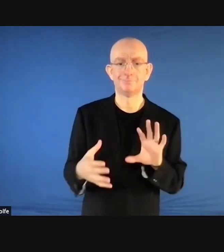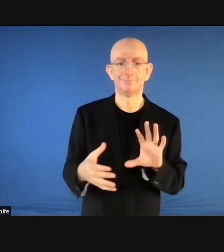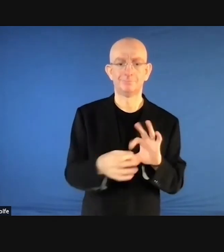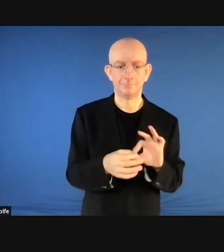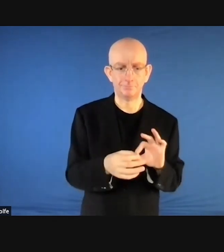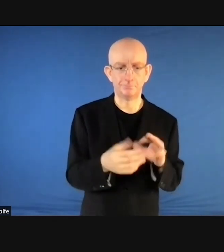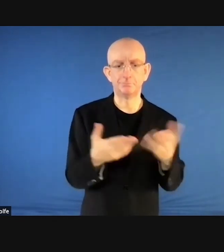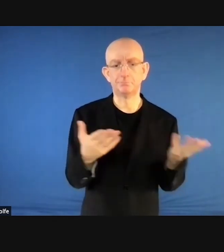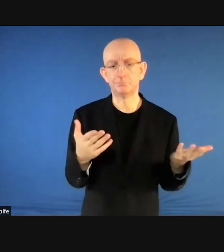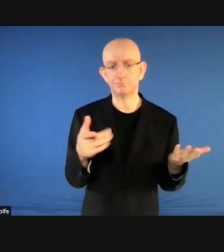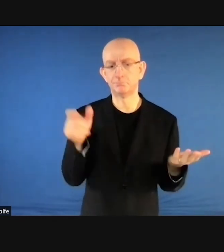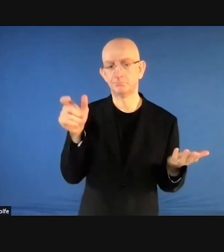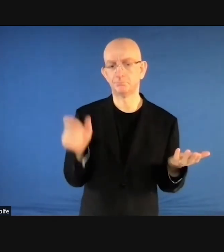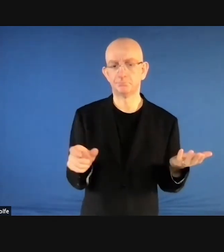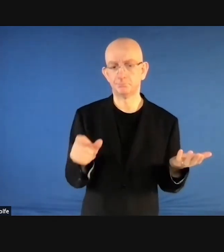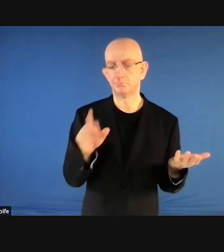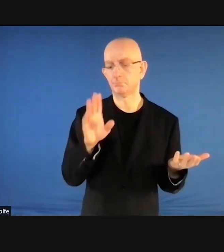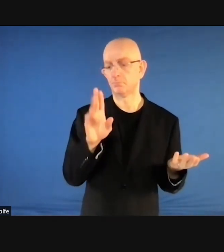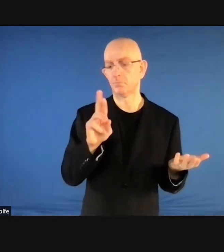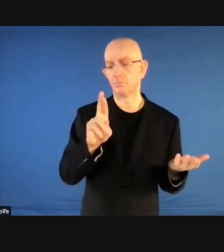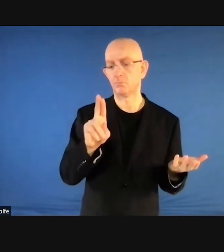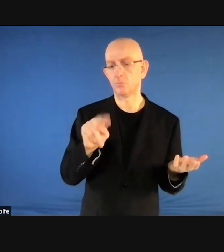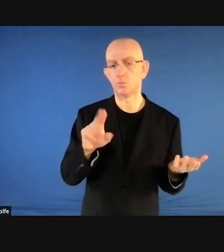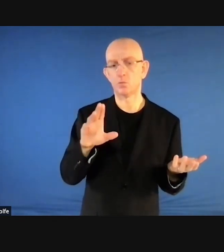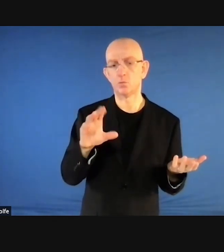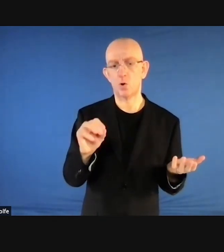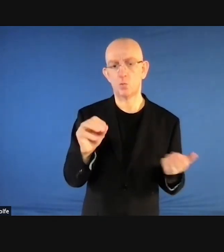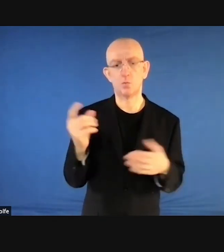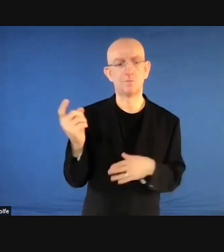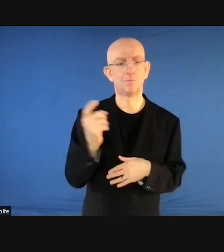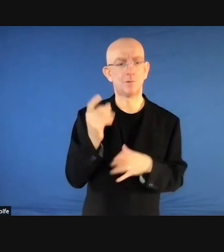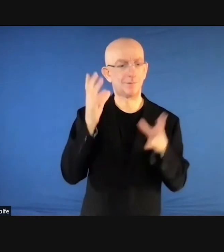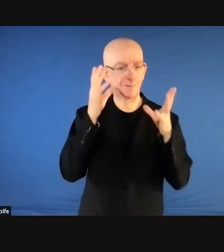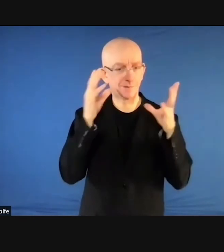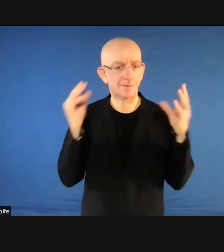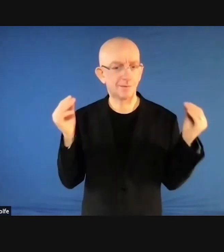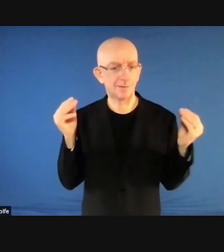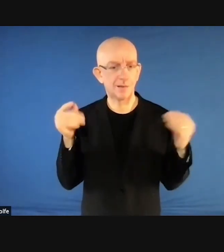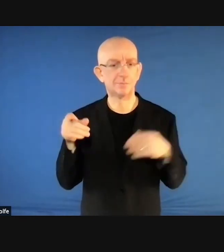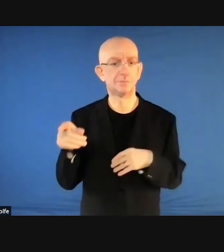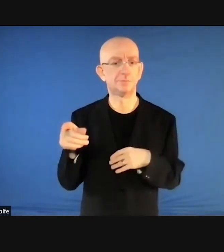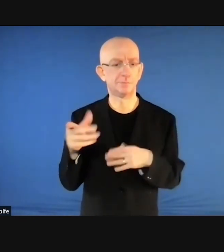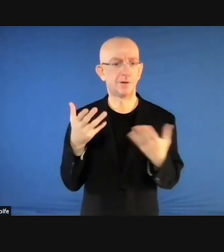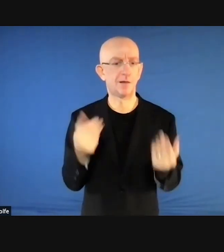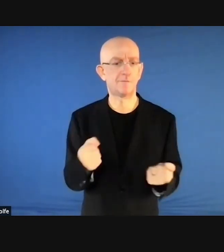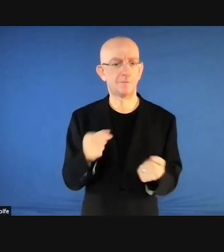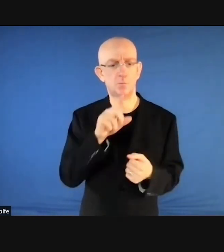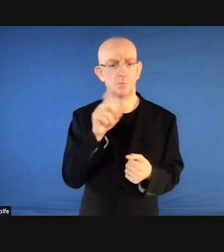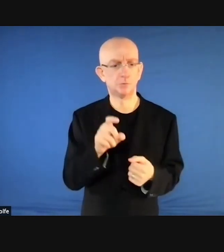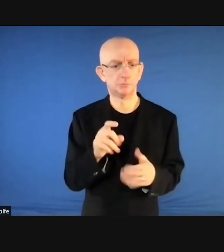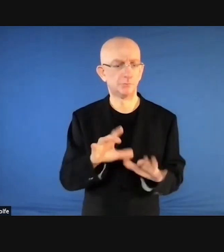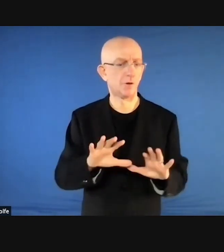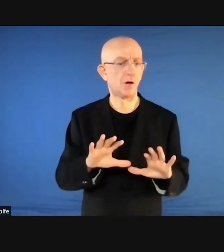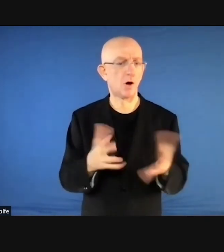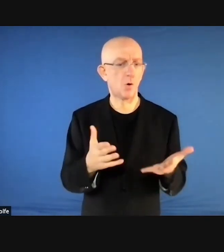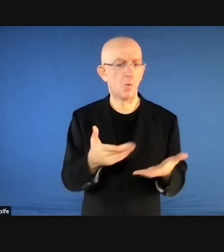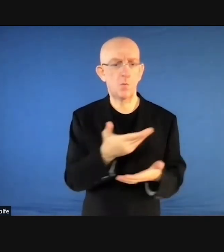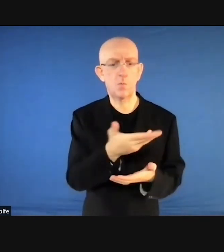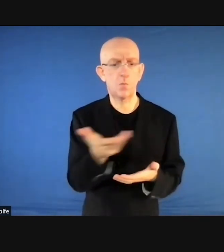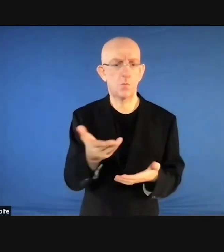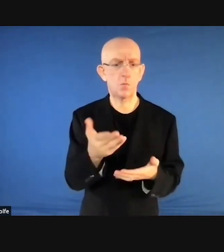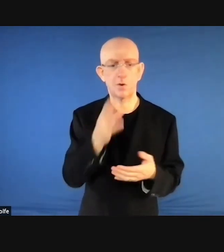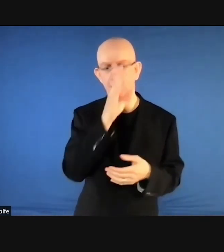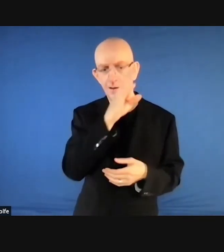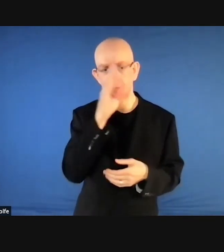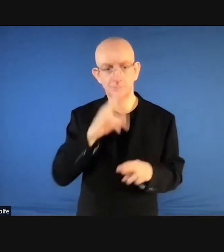make academic research worth your refugee interlocutors or respondents' time? And there are others who have asked